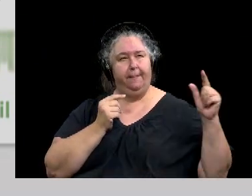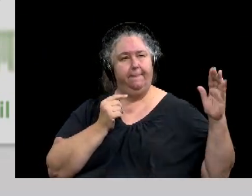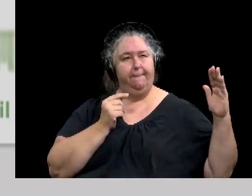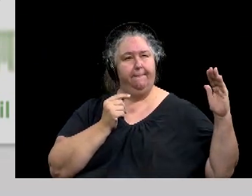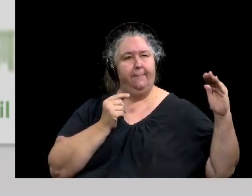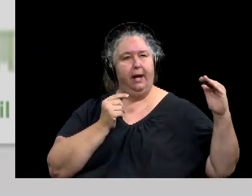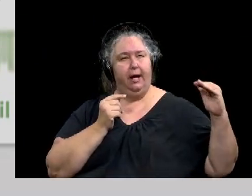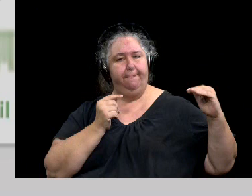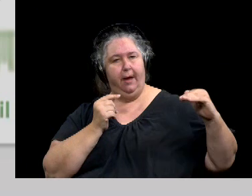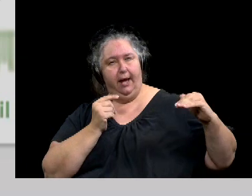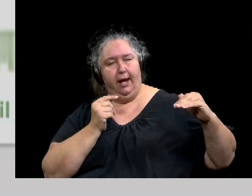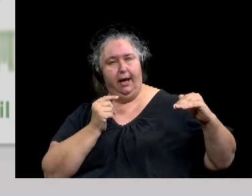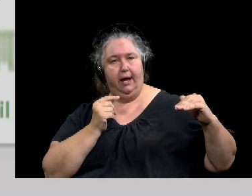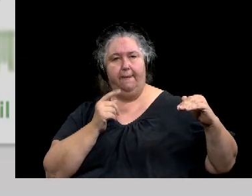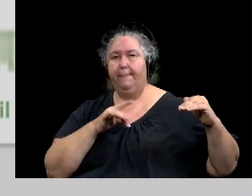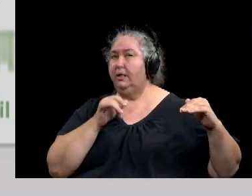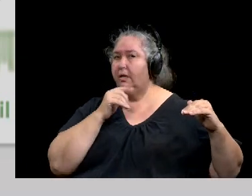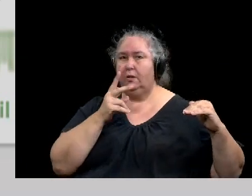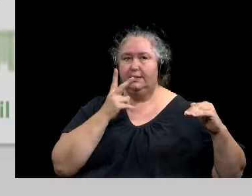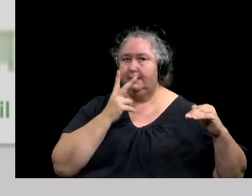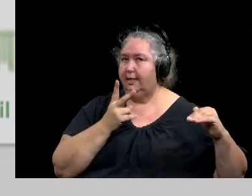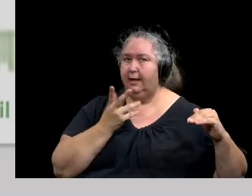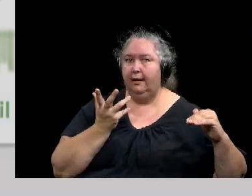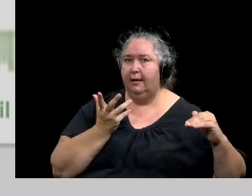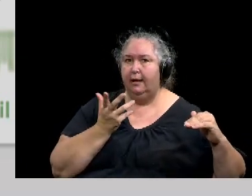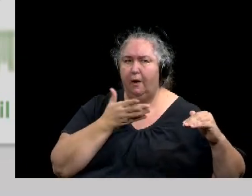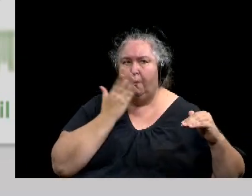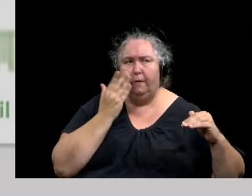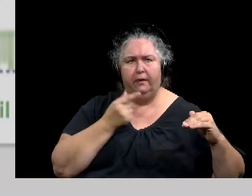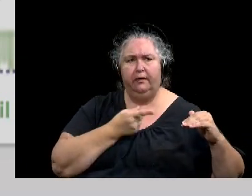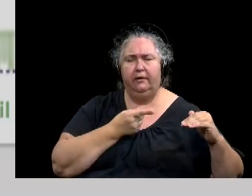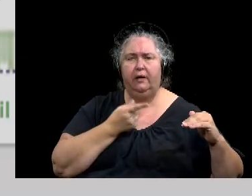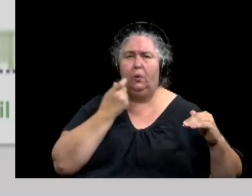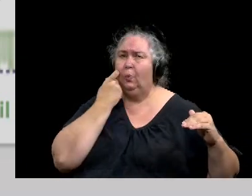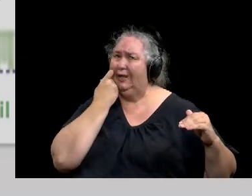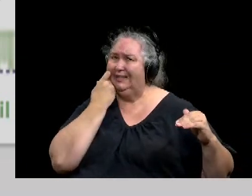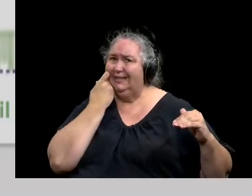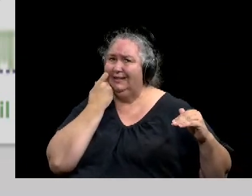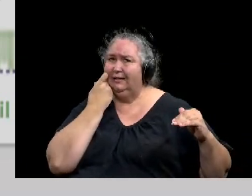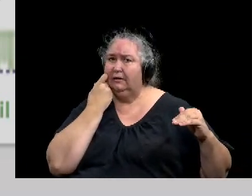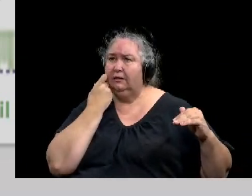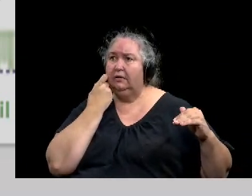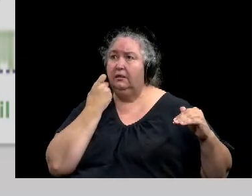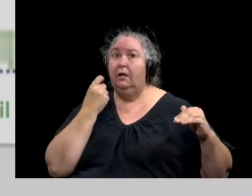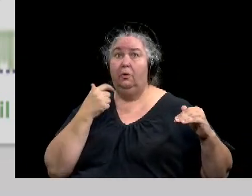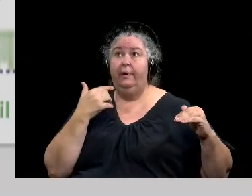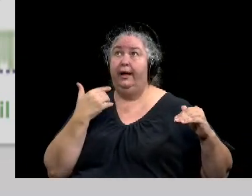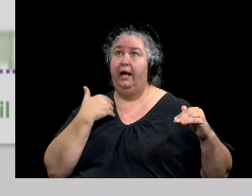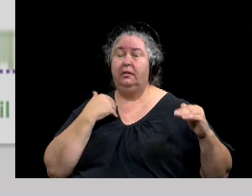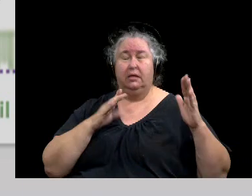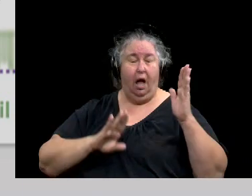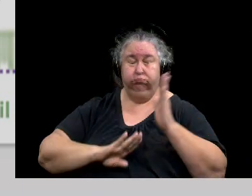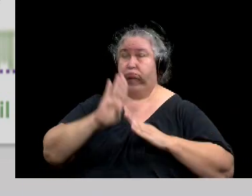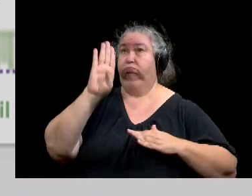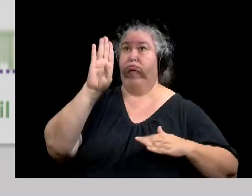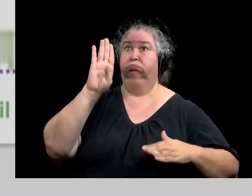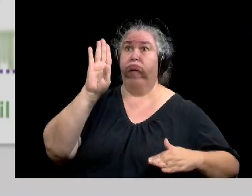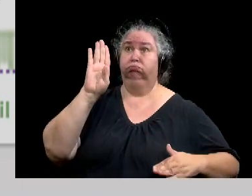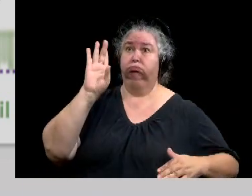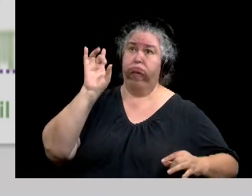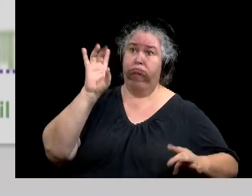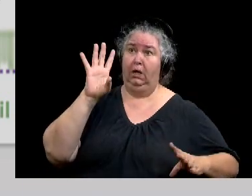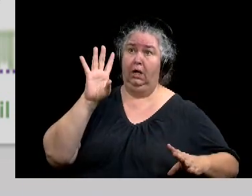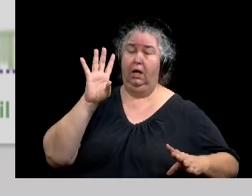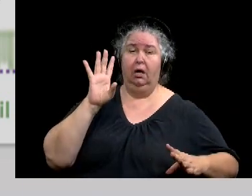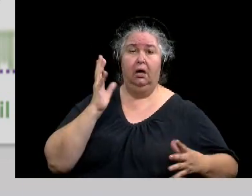baseline. But what you don't see is here more recently, when we've had this great big peak, what you